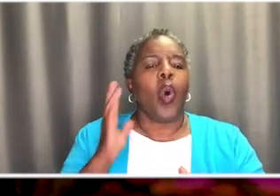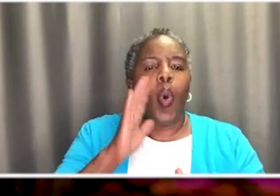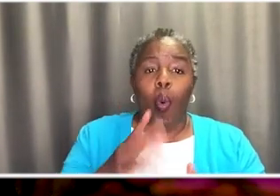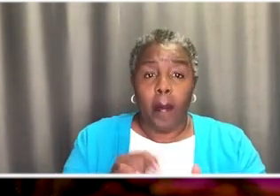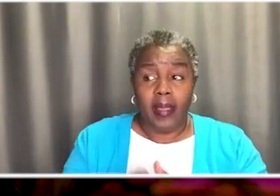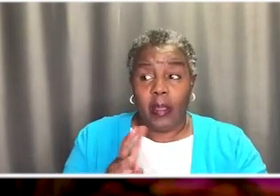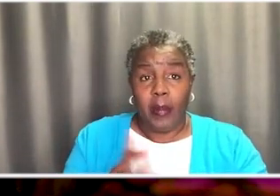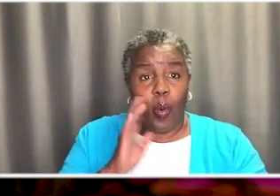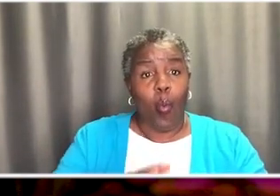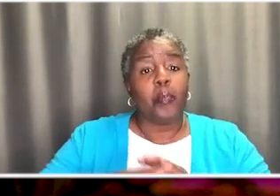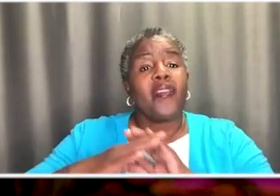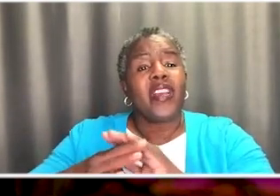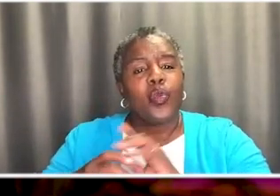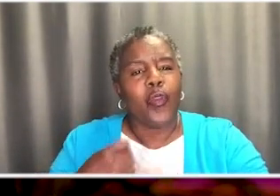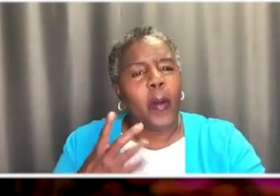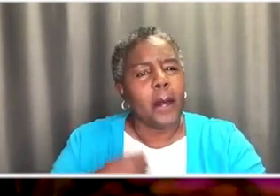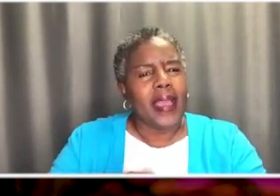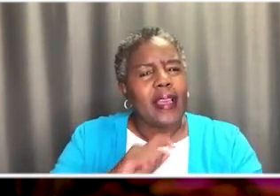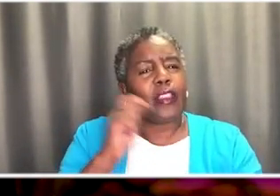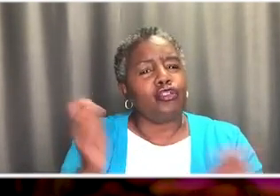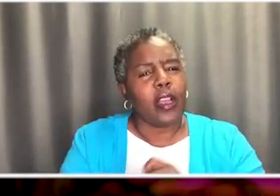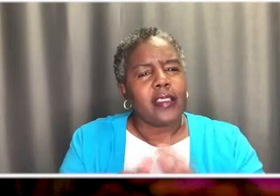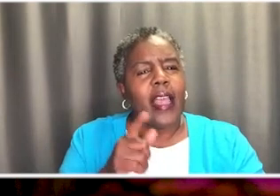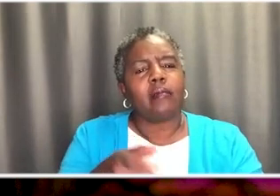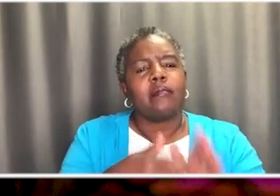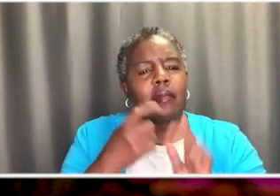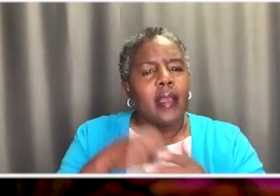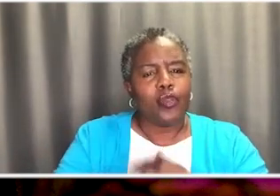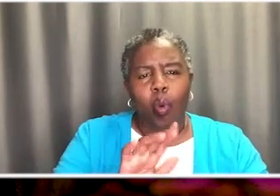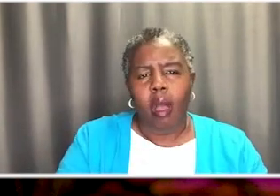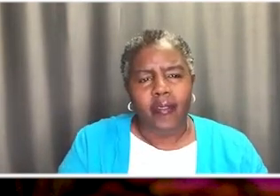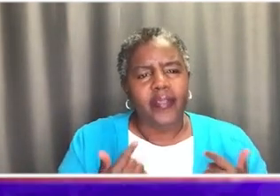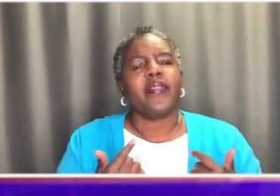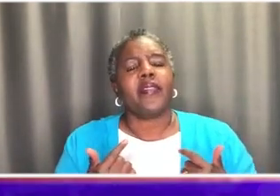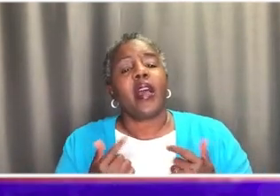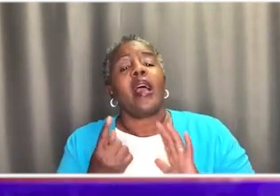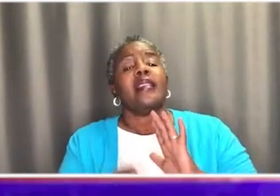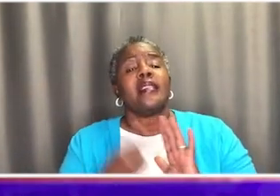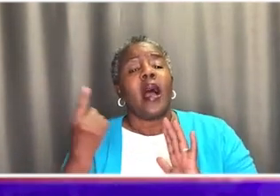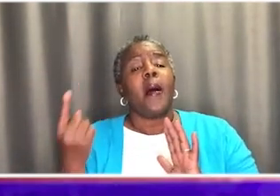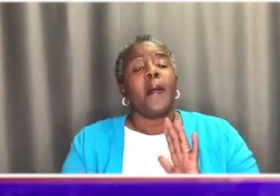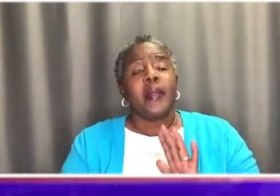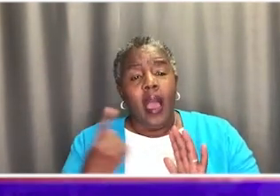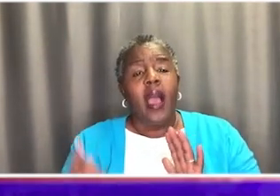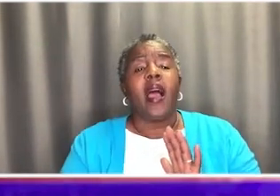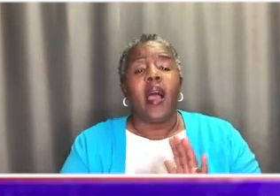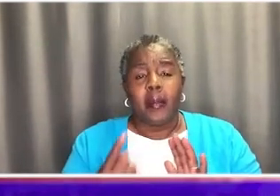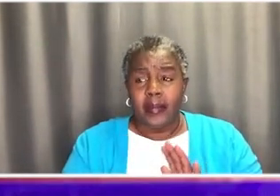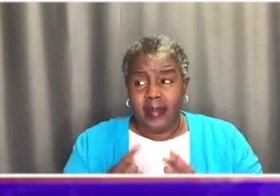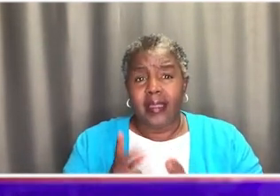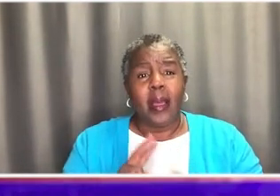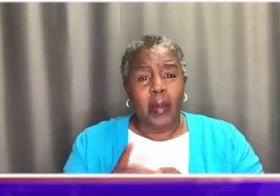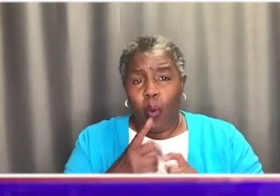the ones that prevent you from making the change in your life. And sometimes it is the people who